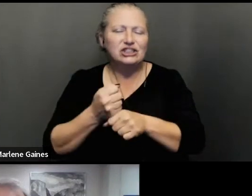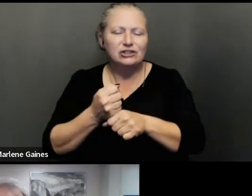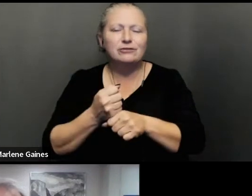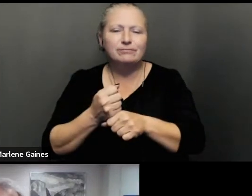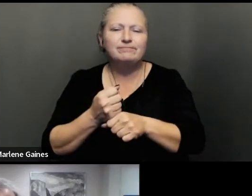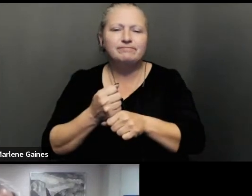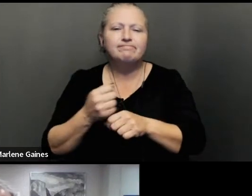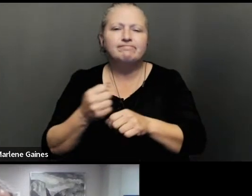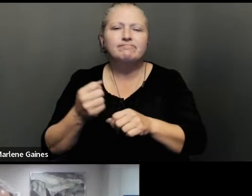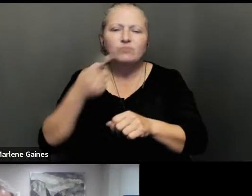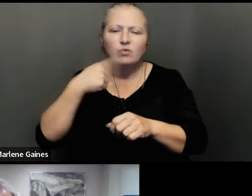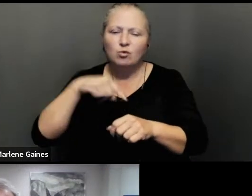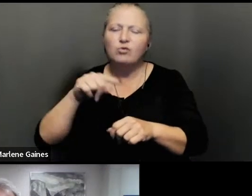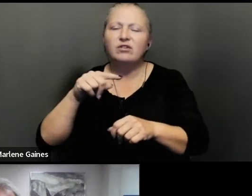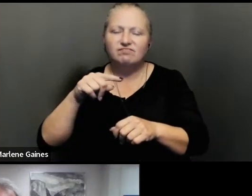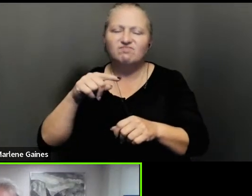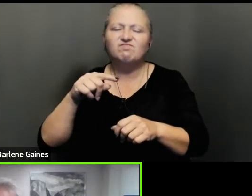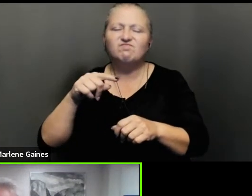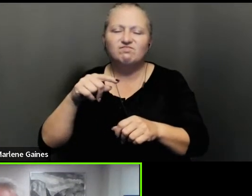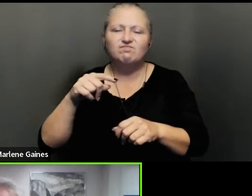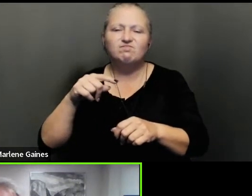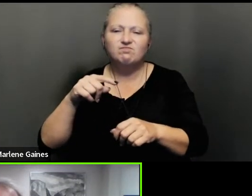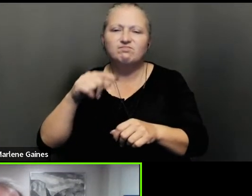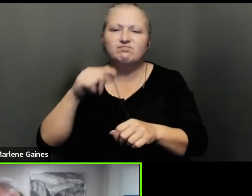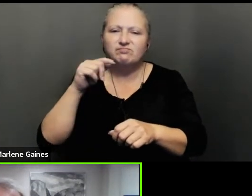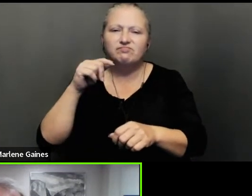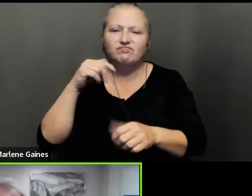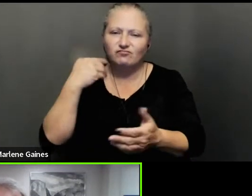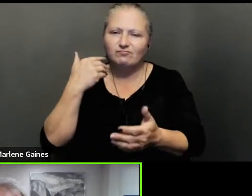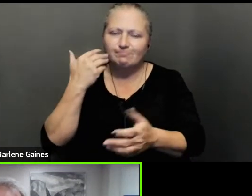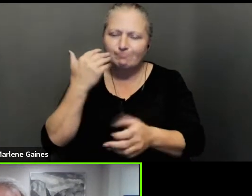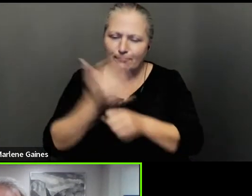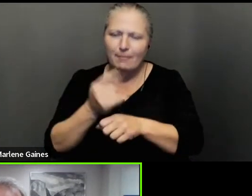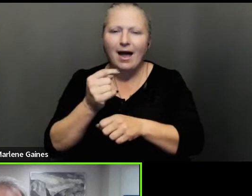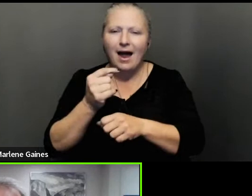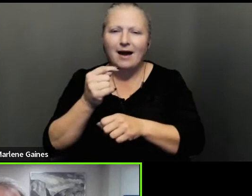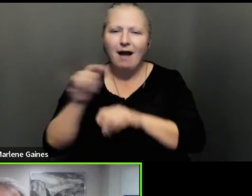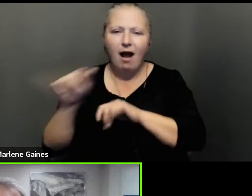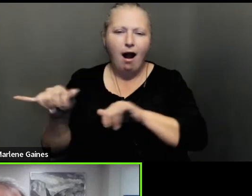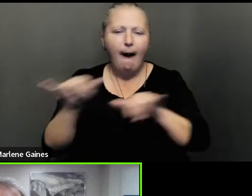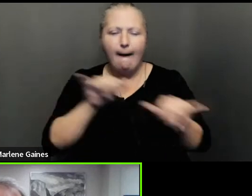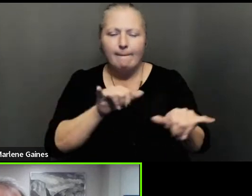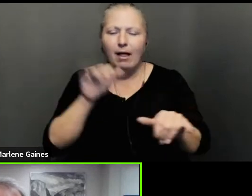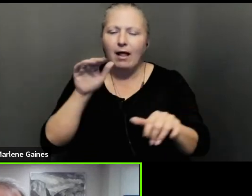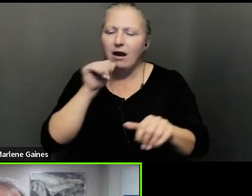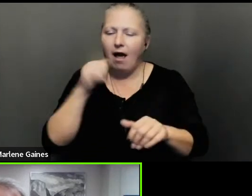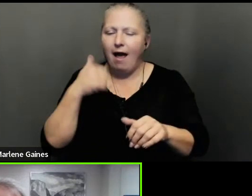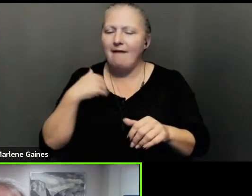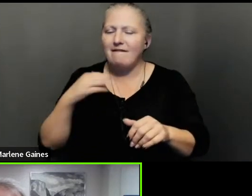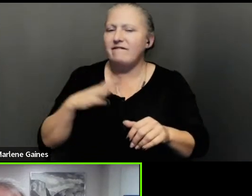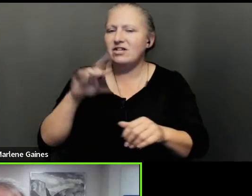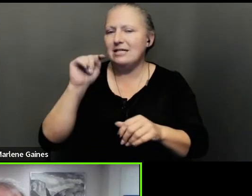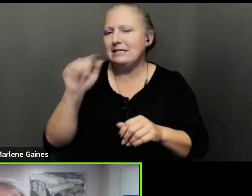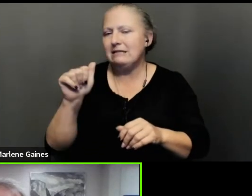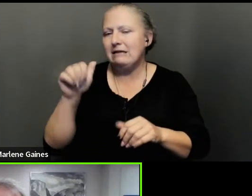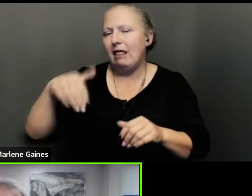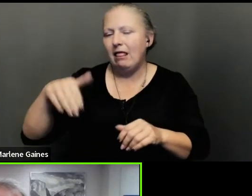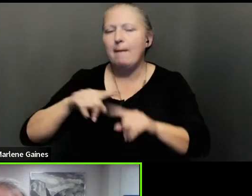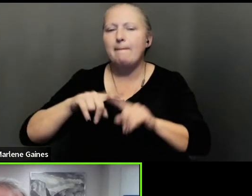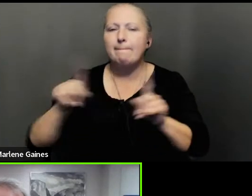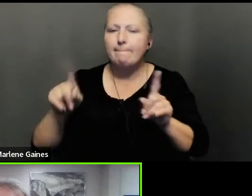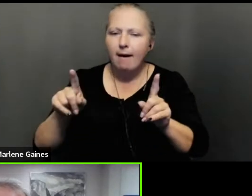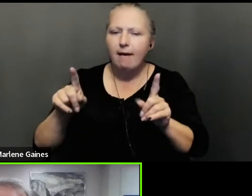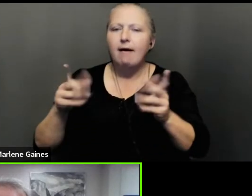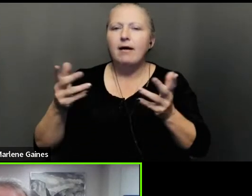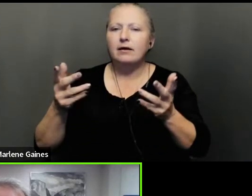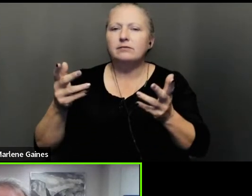think we have reached, let's just say, a common ground. We don't have an official TA yet, but as